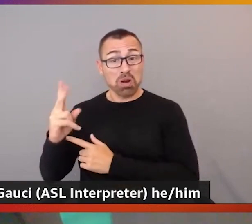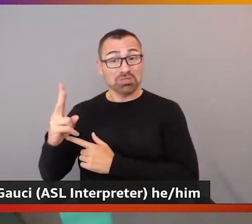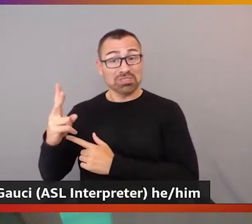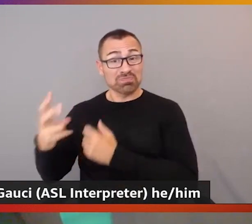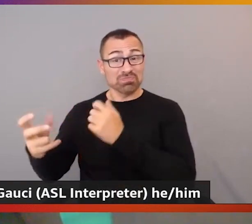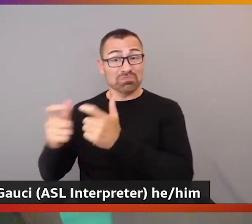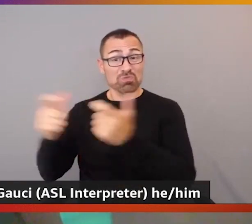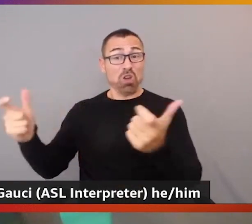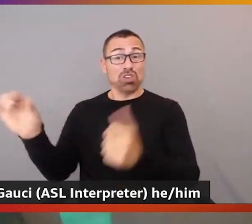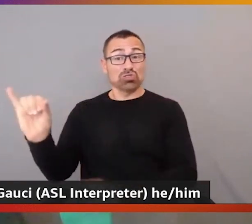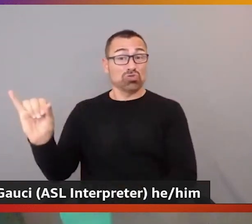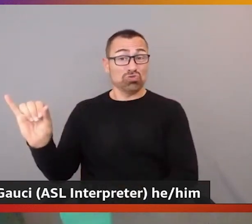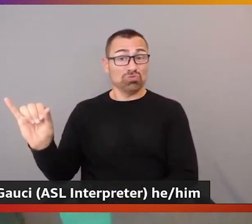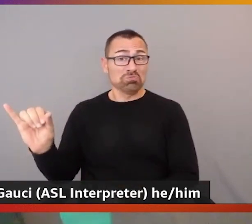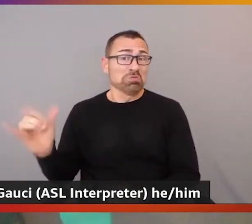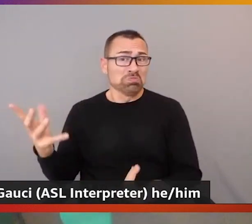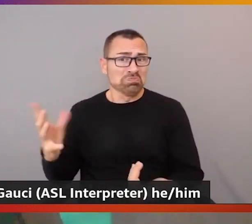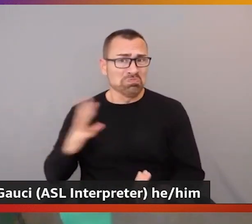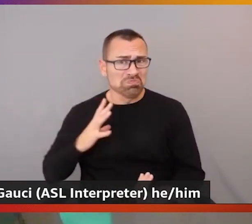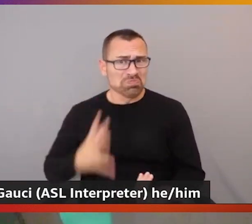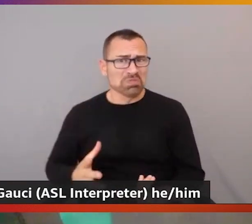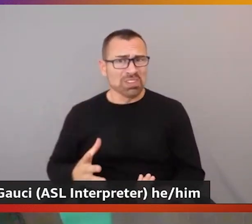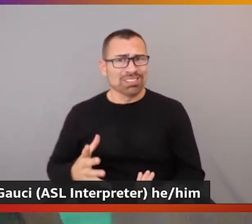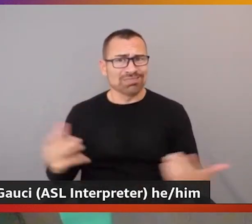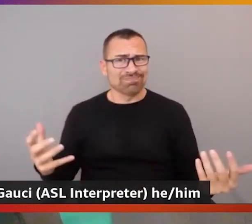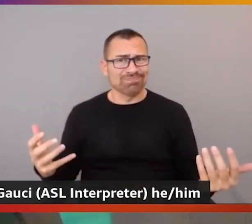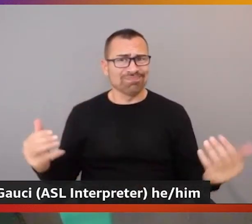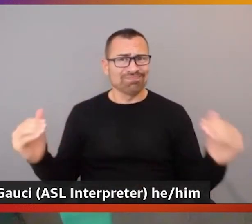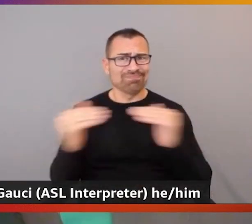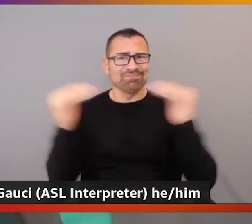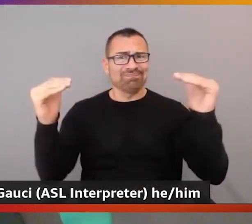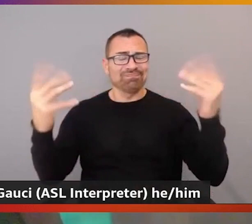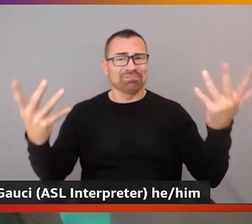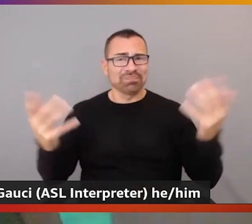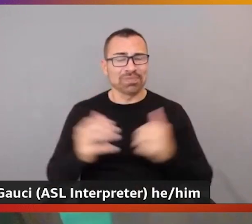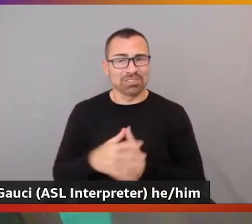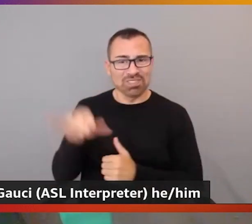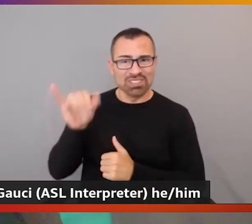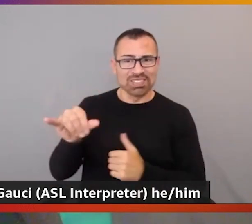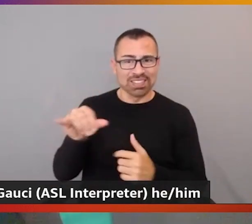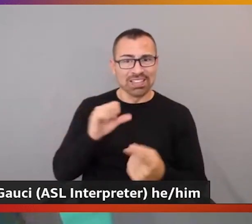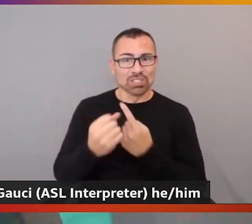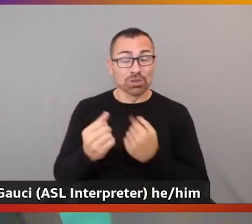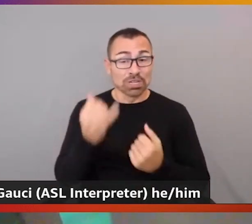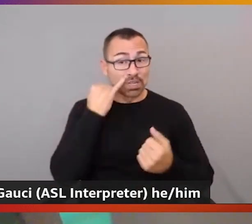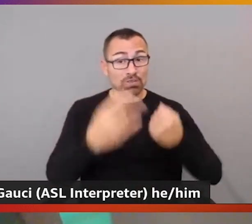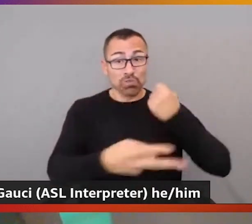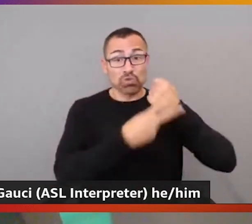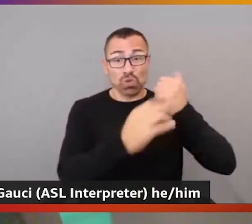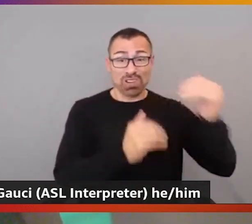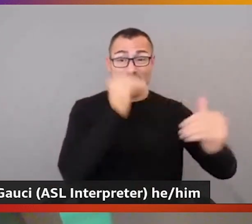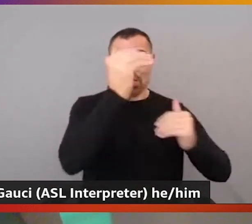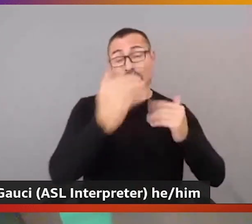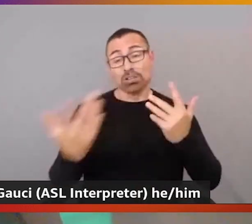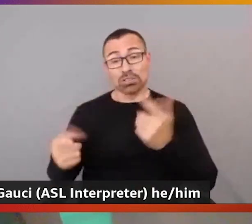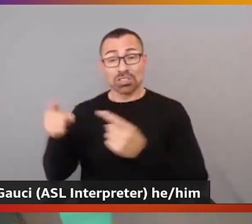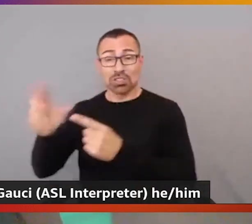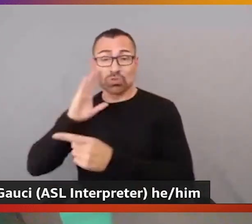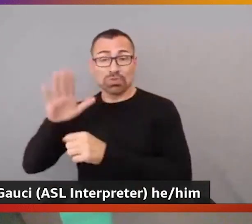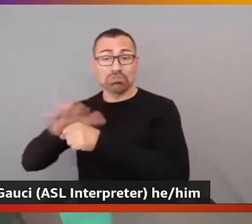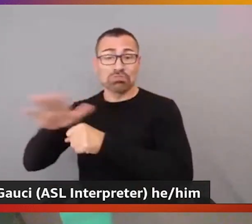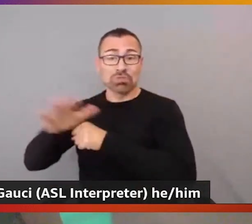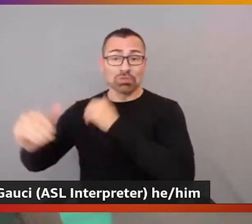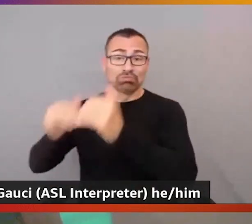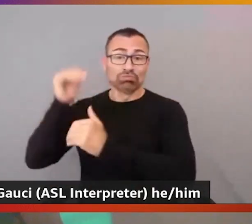large amount of storage. And so in that case, and in that scenario, bursting throughput might just give you the amount of throughput that you need.